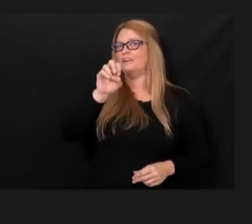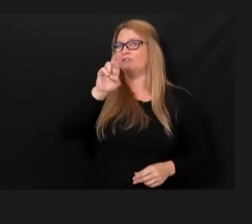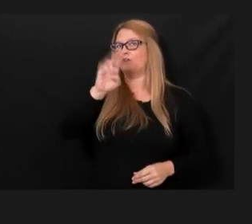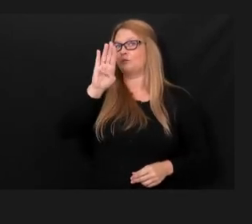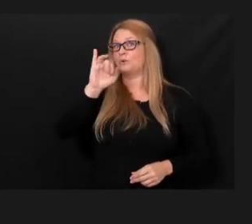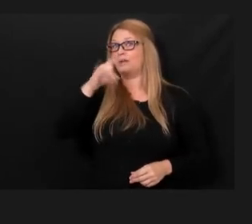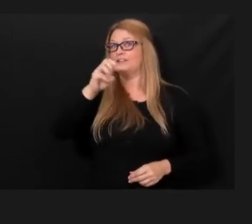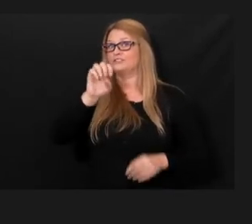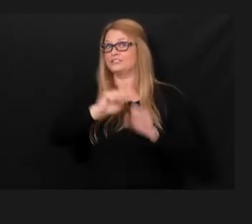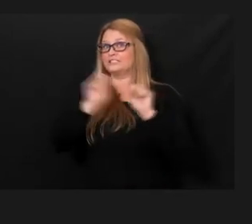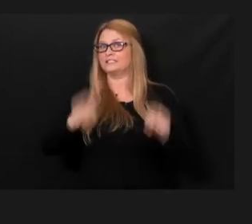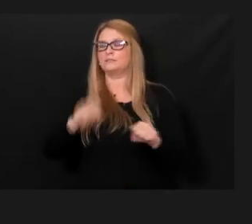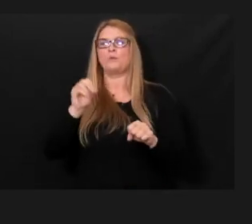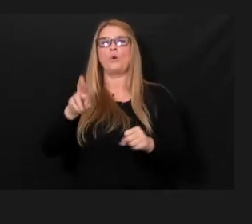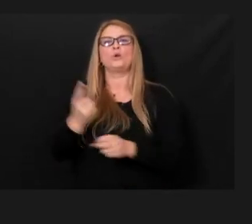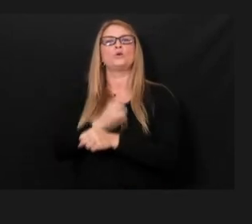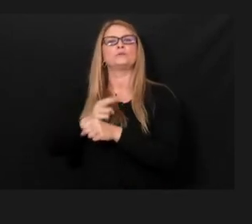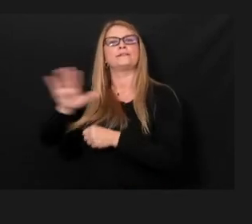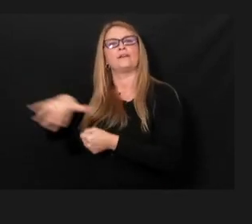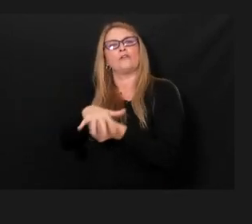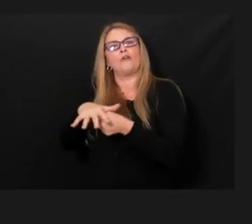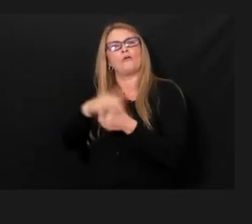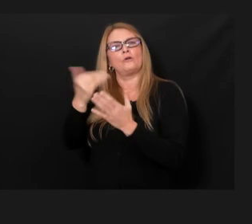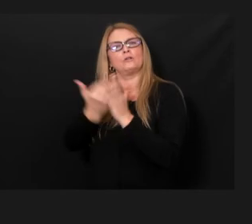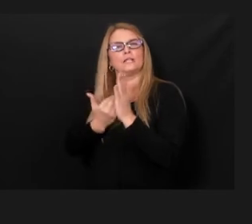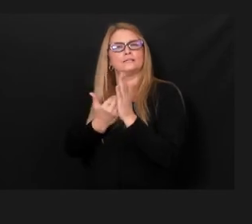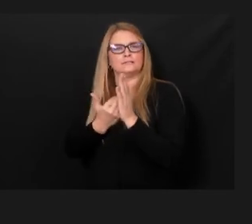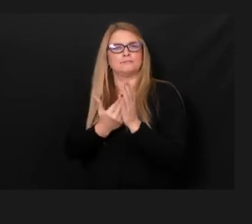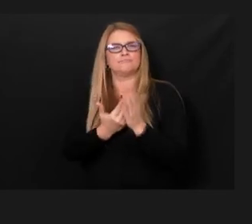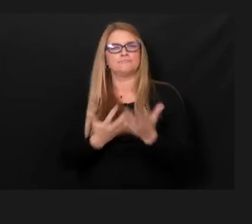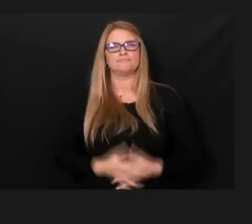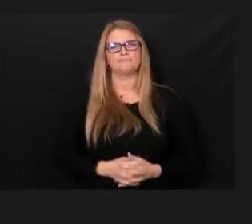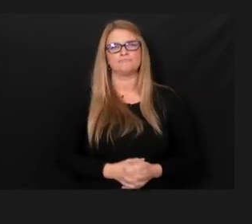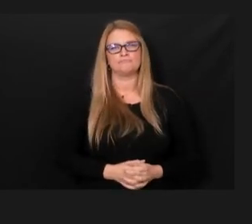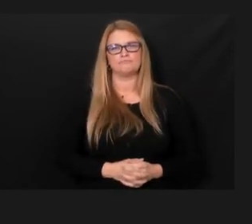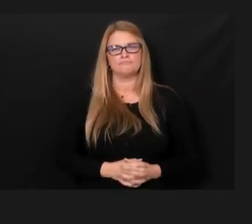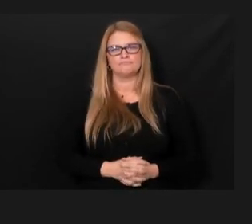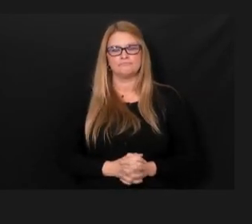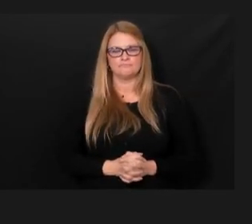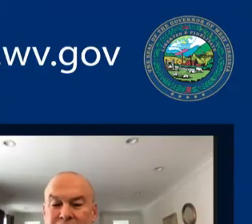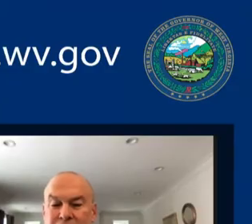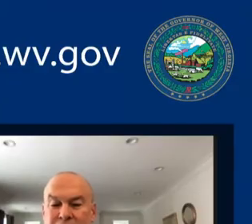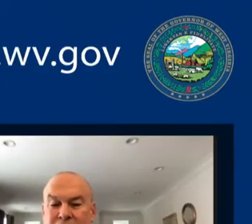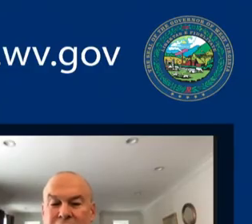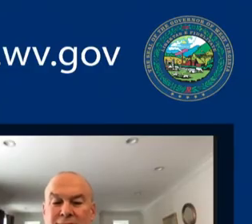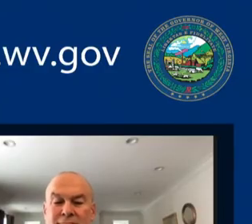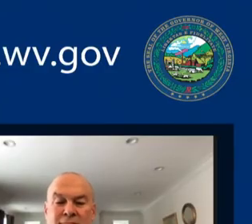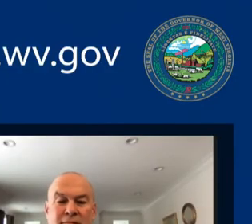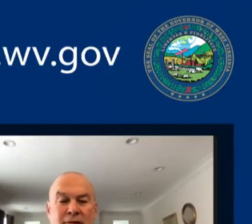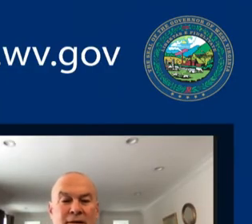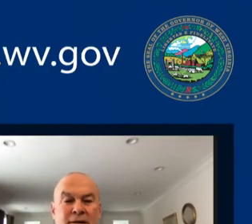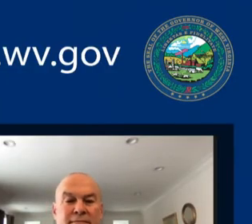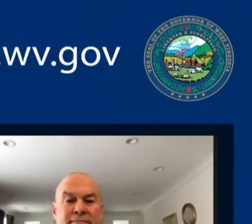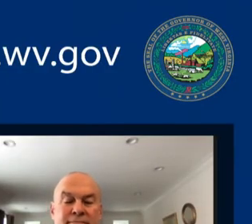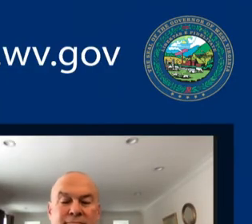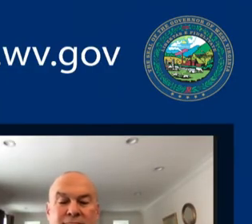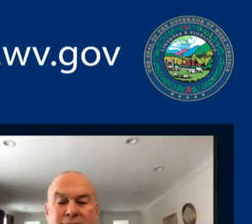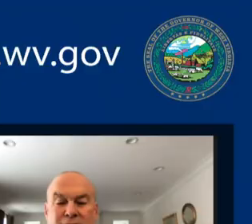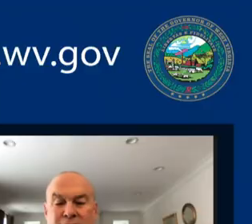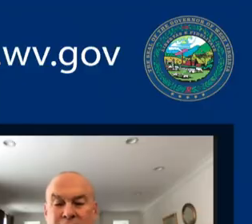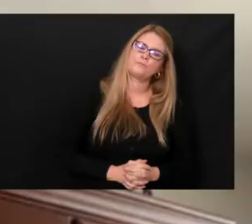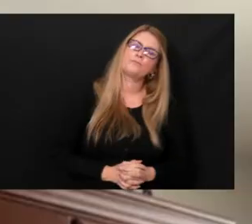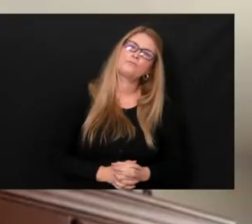lists? And how would we be able to find that information? Thank you, sir. So Kenny, to your last point,